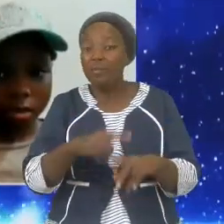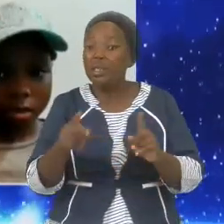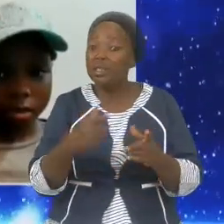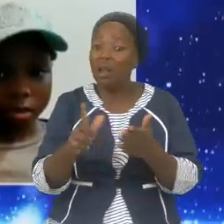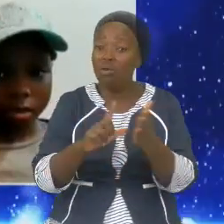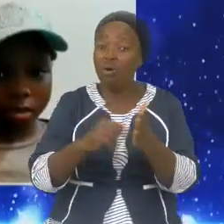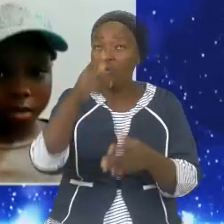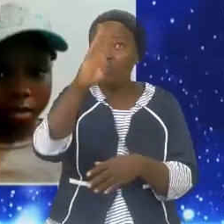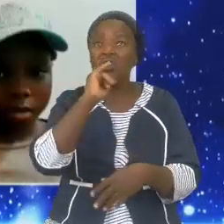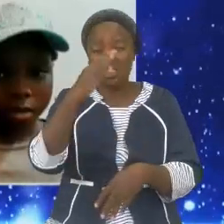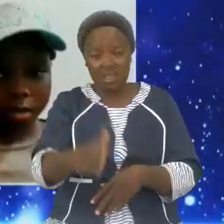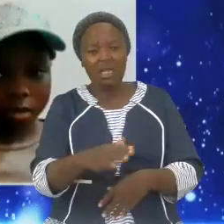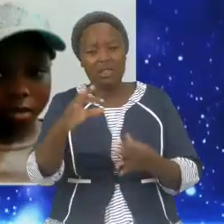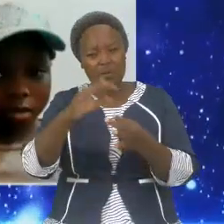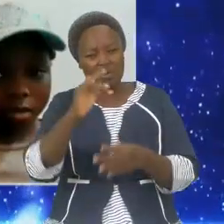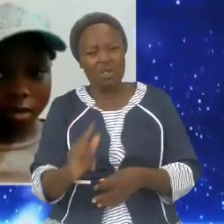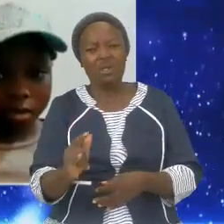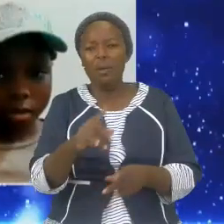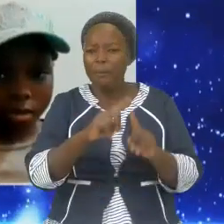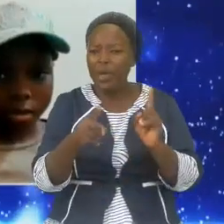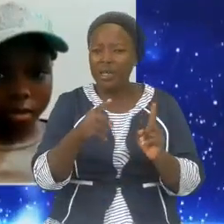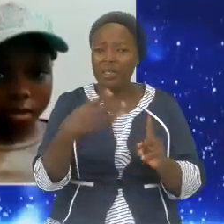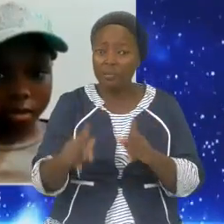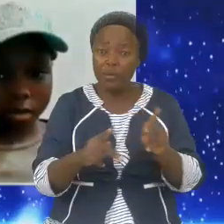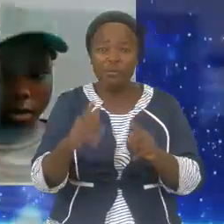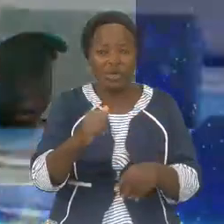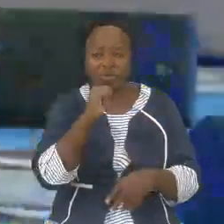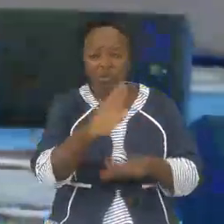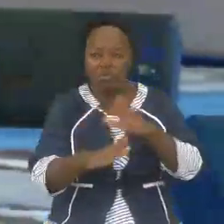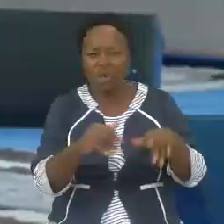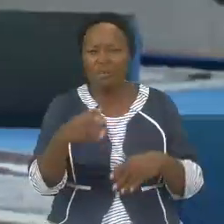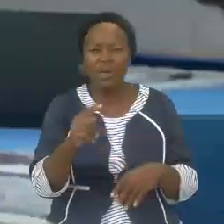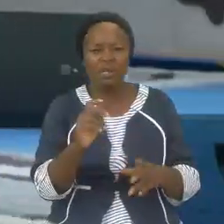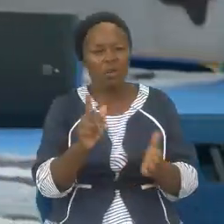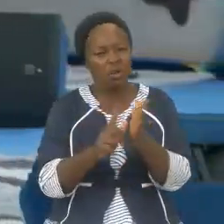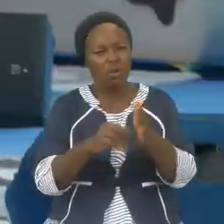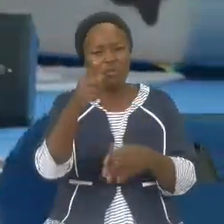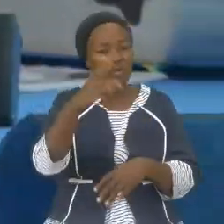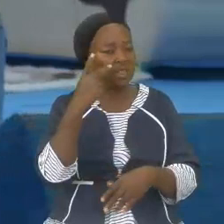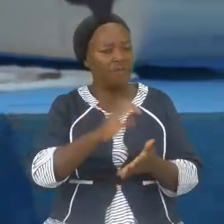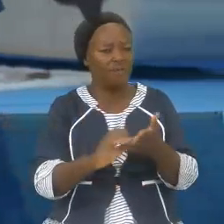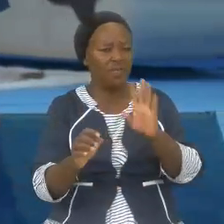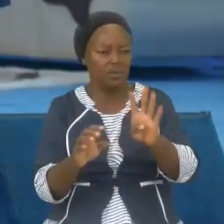spiritually, but the people were not walking by the law of God. Look at verse 4 here. In verse 4,